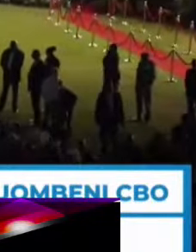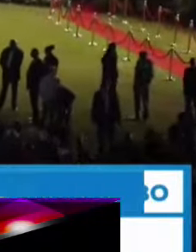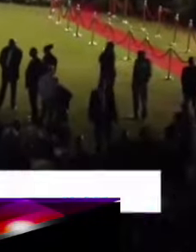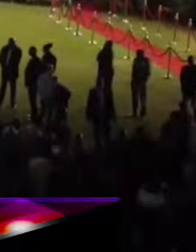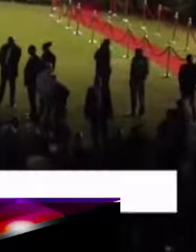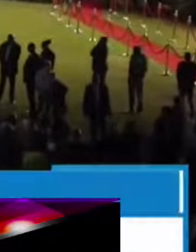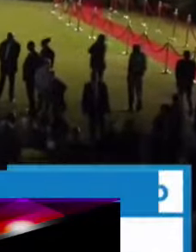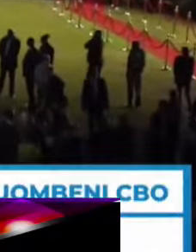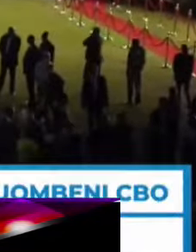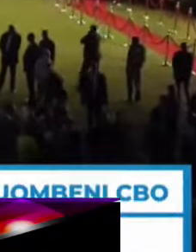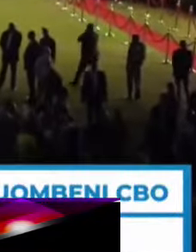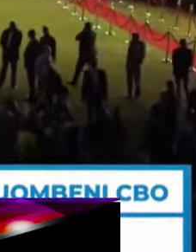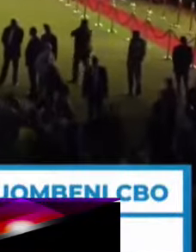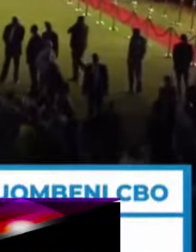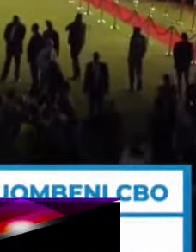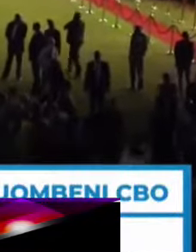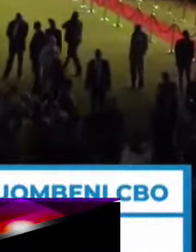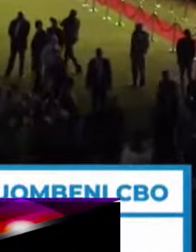me